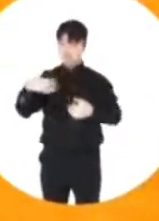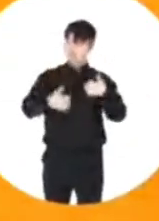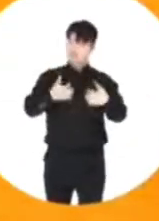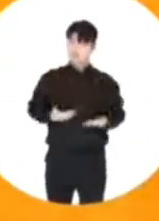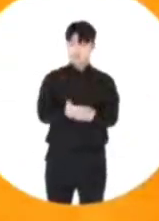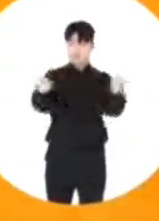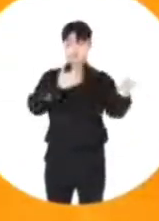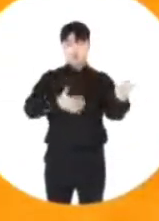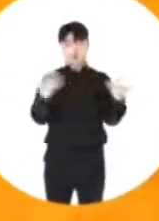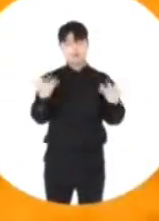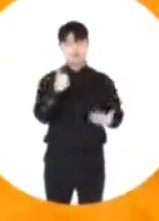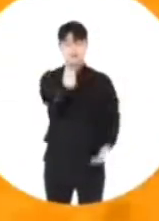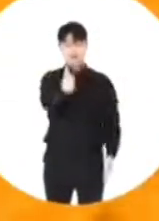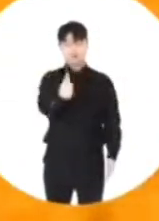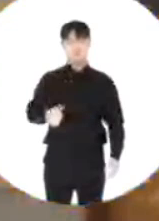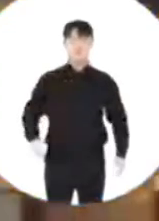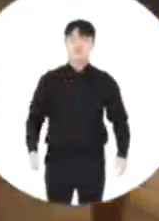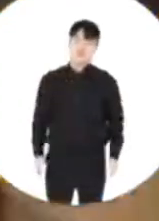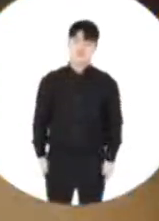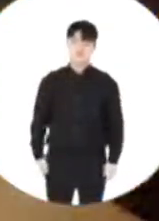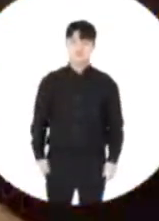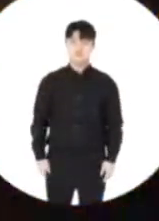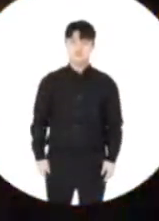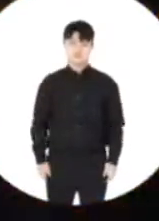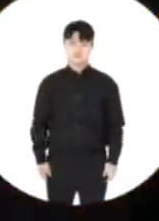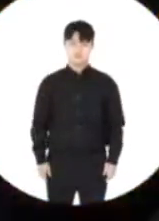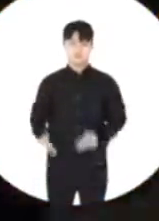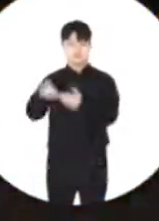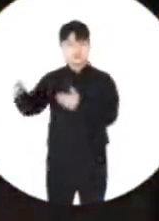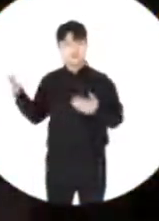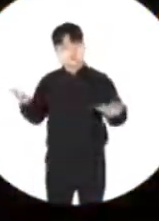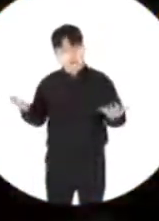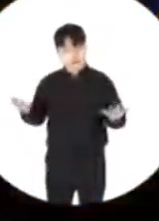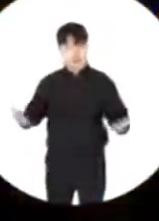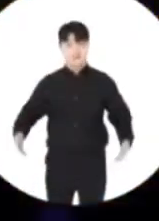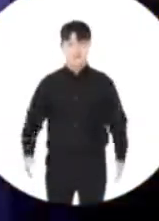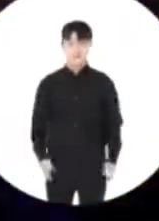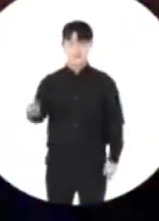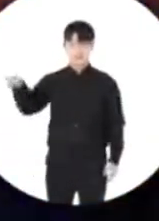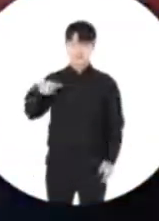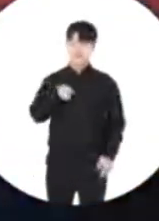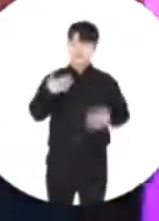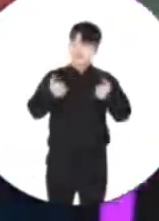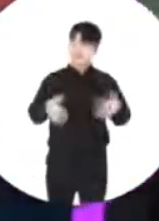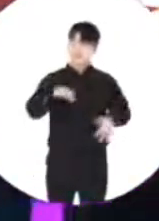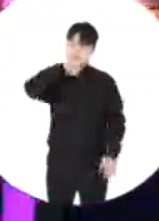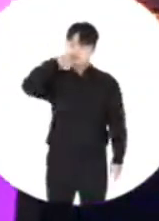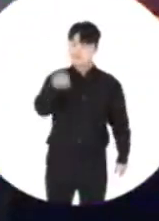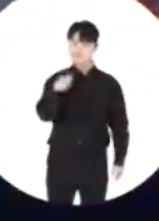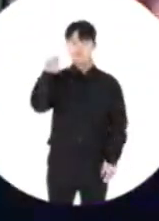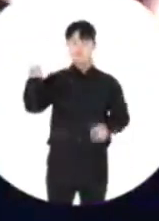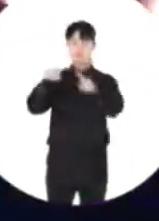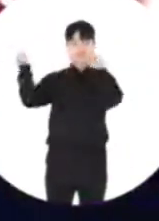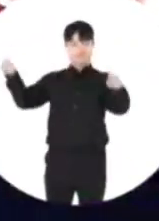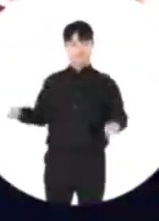enjoy indoors, outdoors. Now, the next one, the Sero, happens to be one of